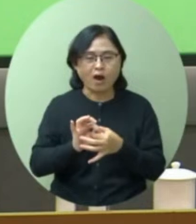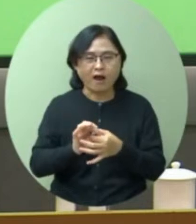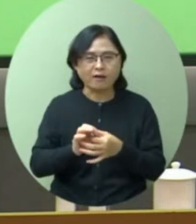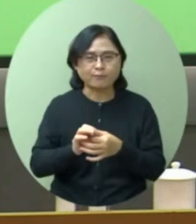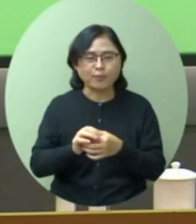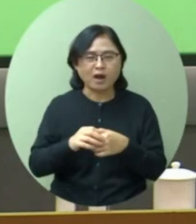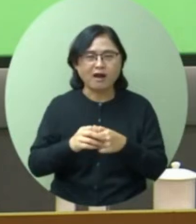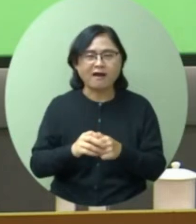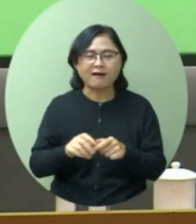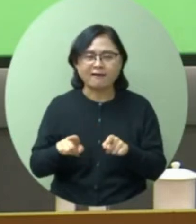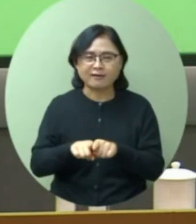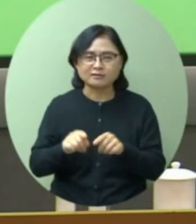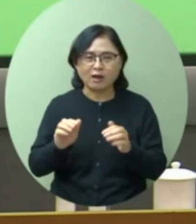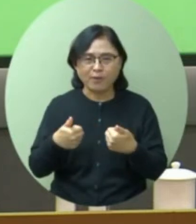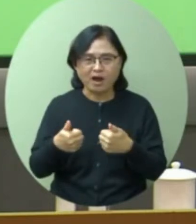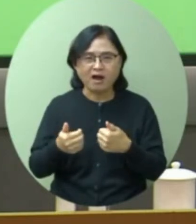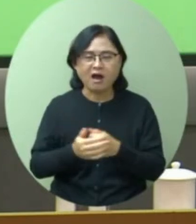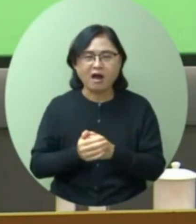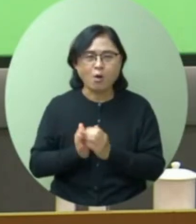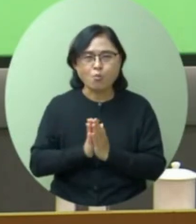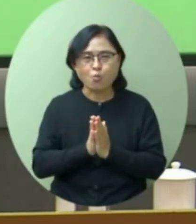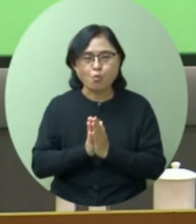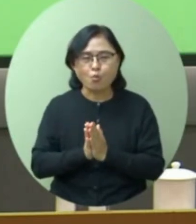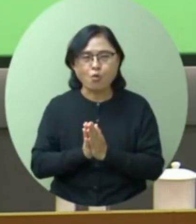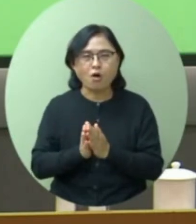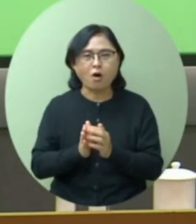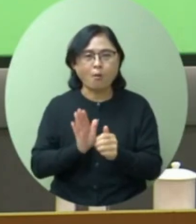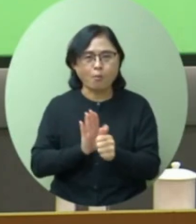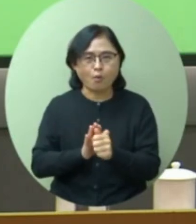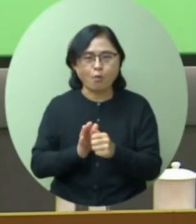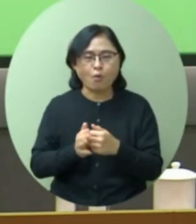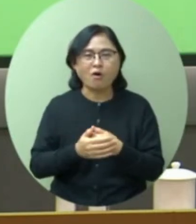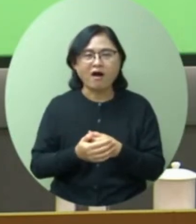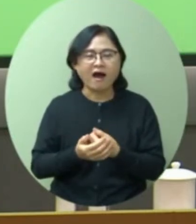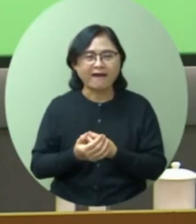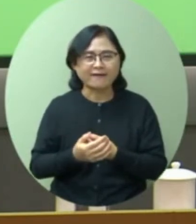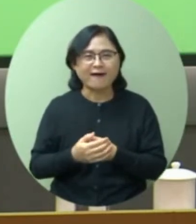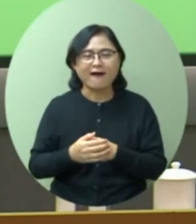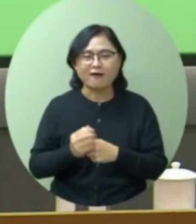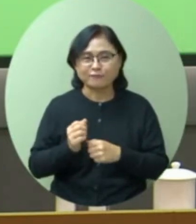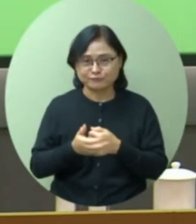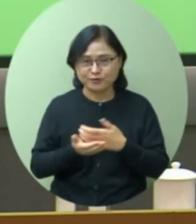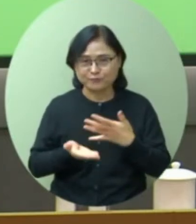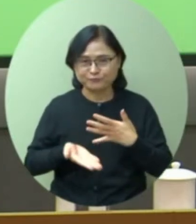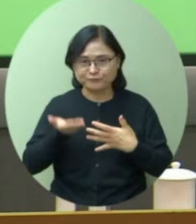the overall situation.